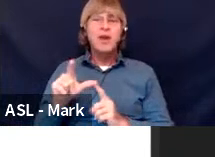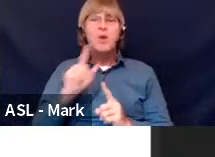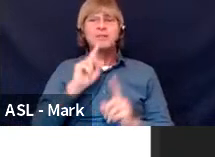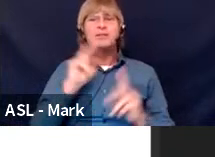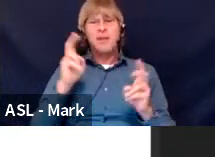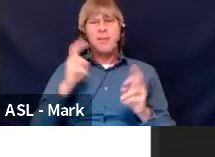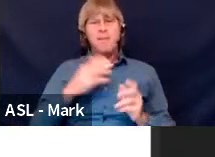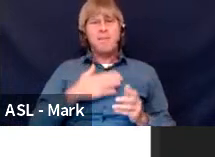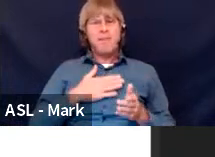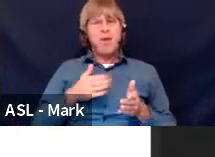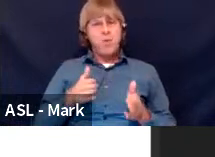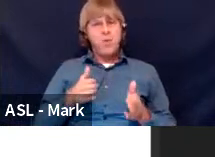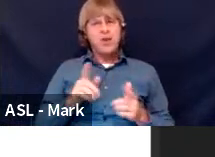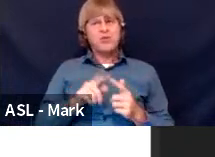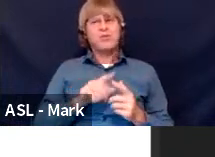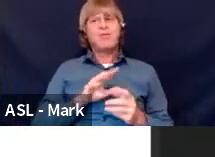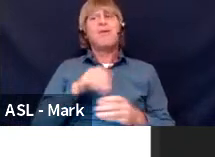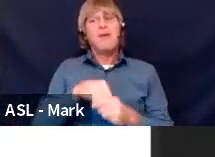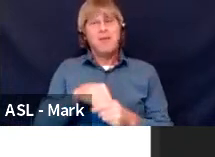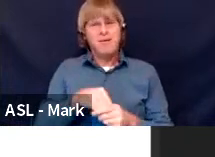my way into that.